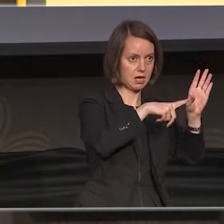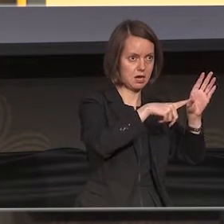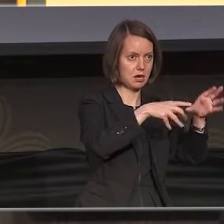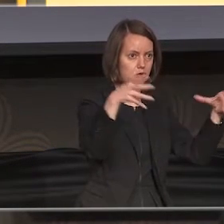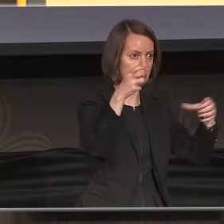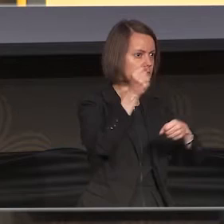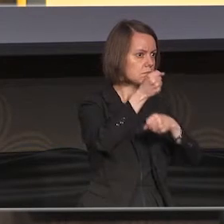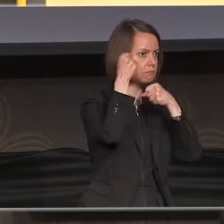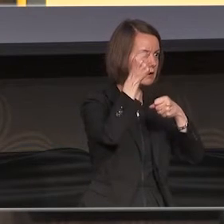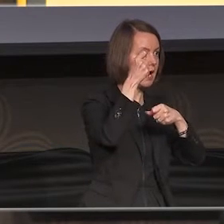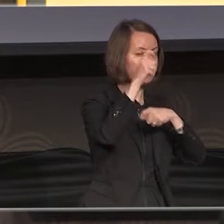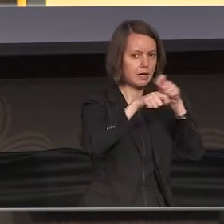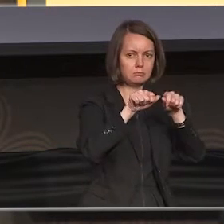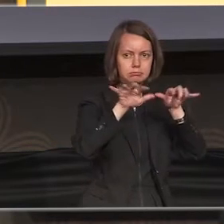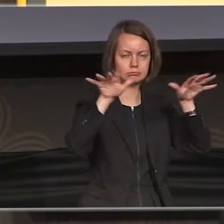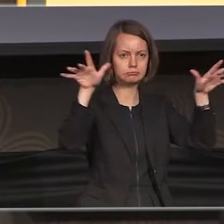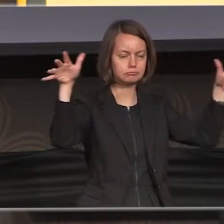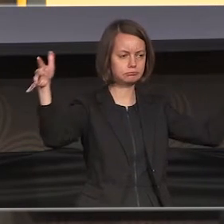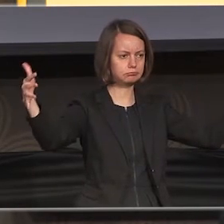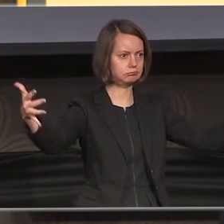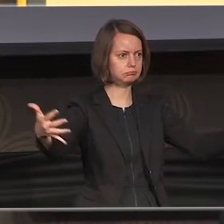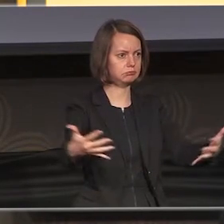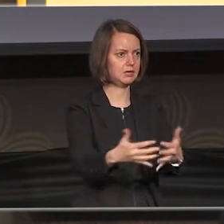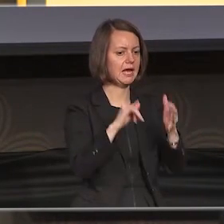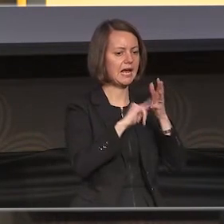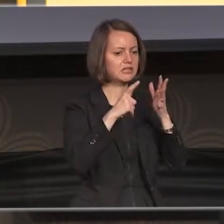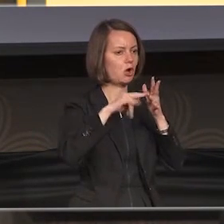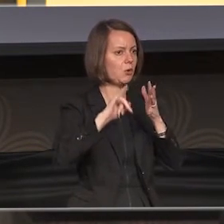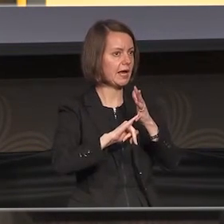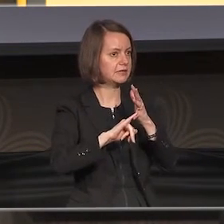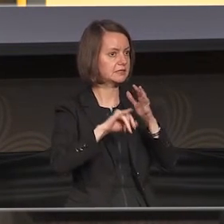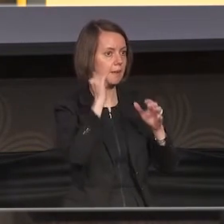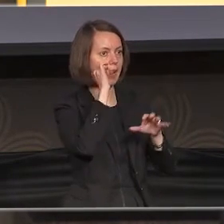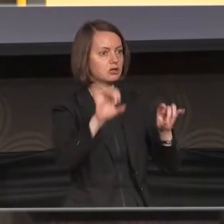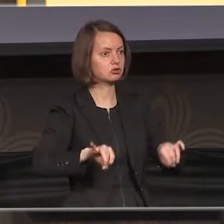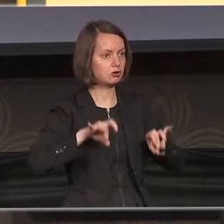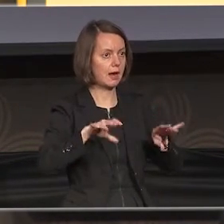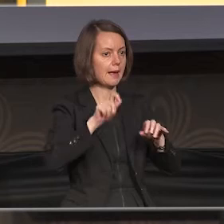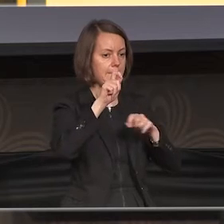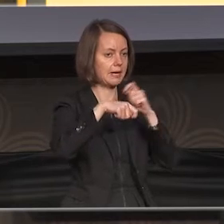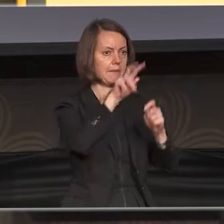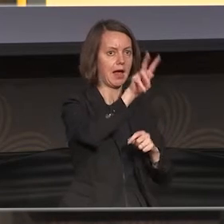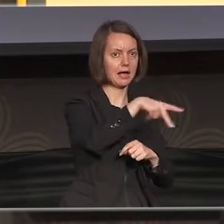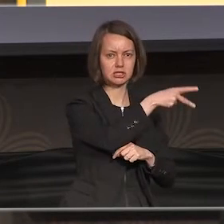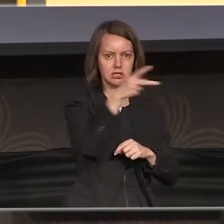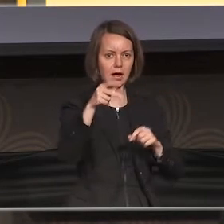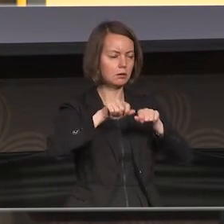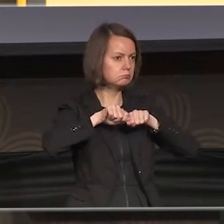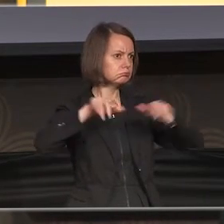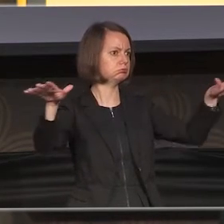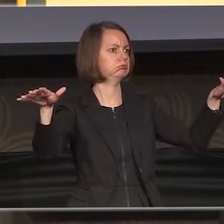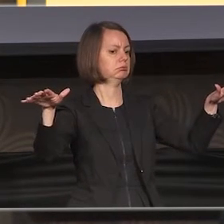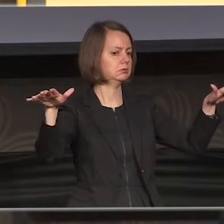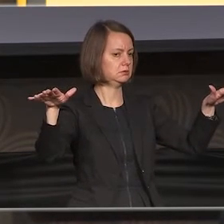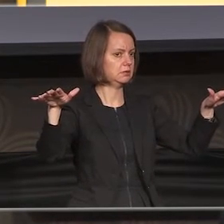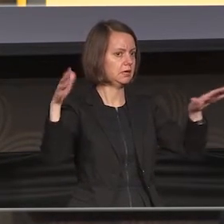national and international movement. SOS Black Australia became an umbrella hashtag social media presence and community response to